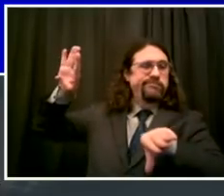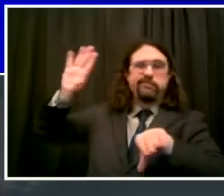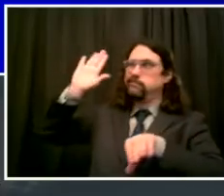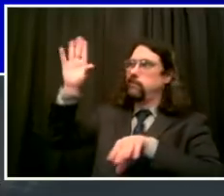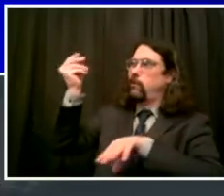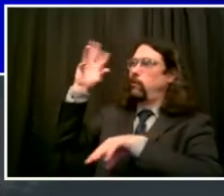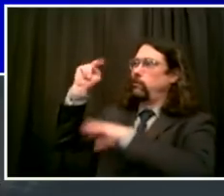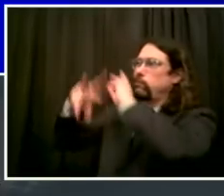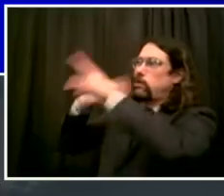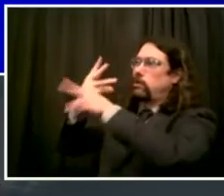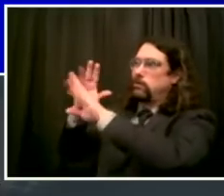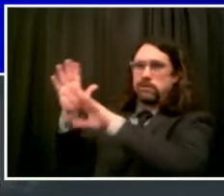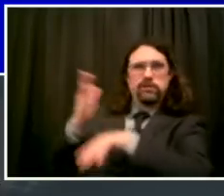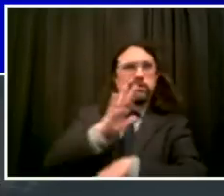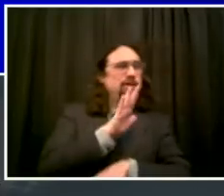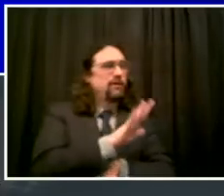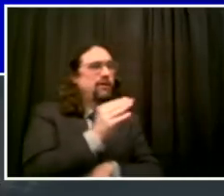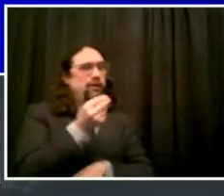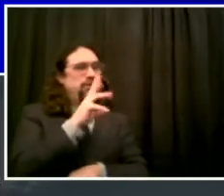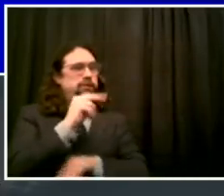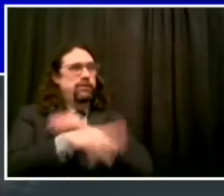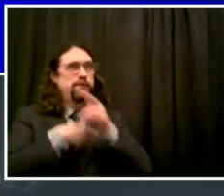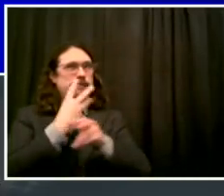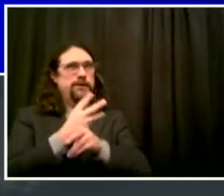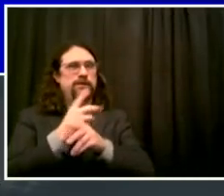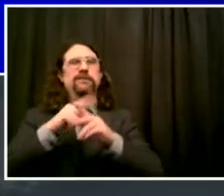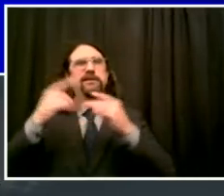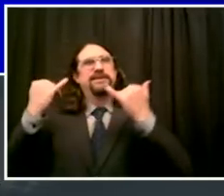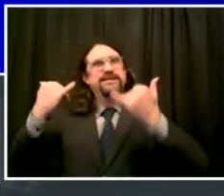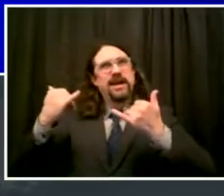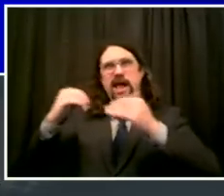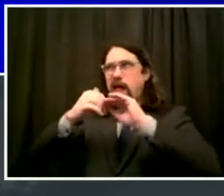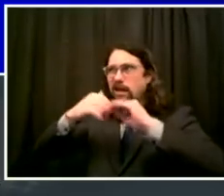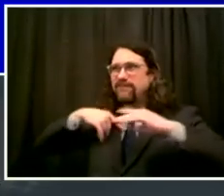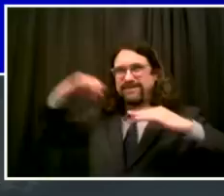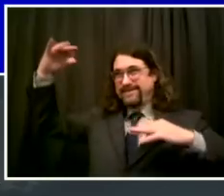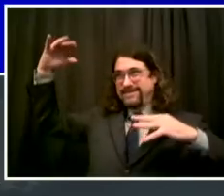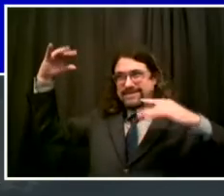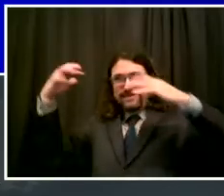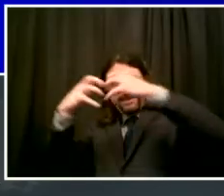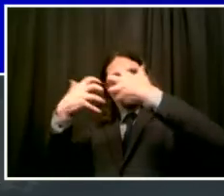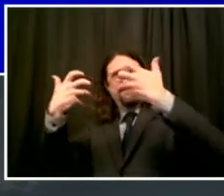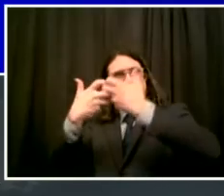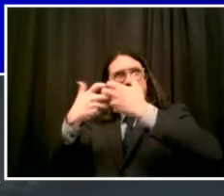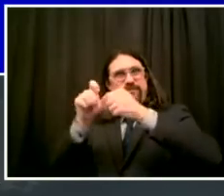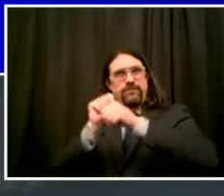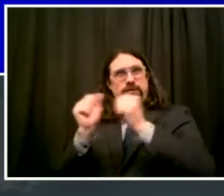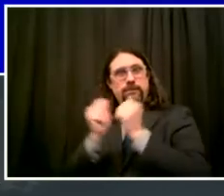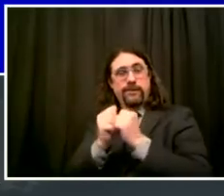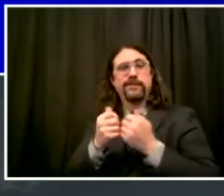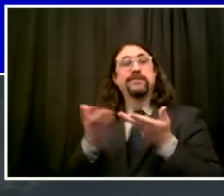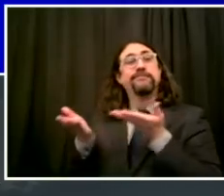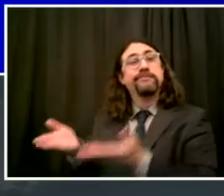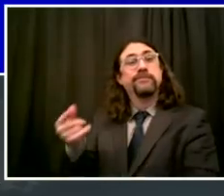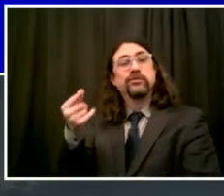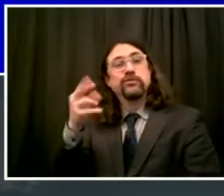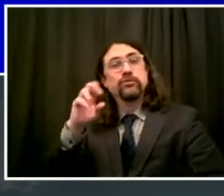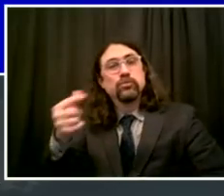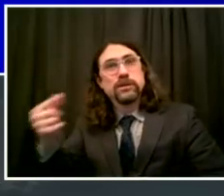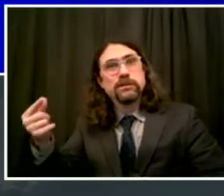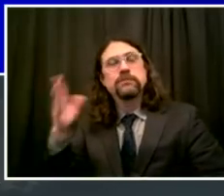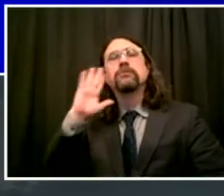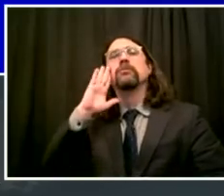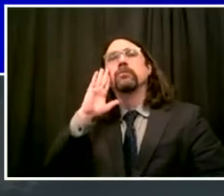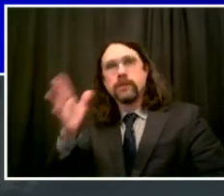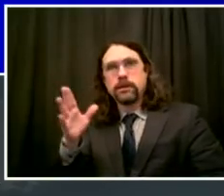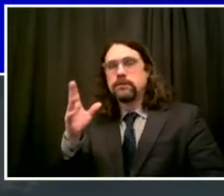heartening conversation. Greg Bishop is who I'm going to turn to take that idea and make it a reality and really catalyze that instinct